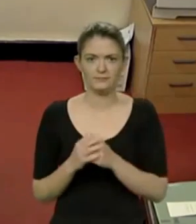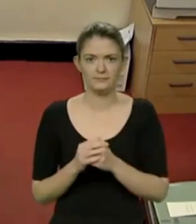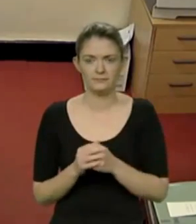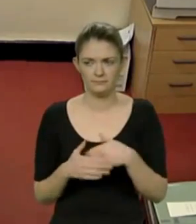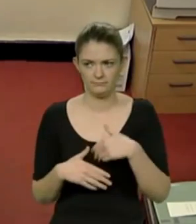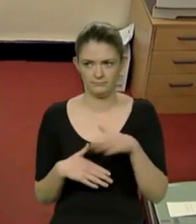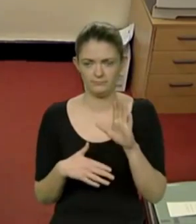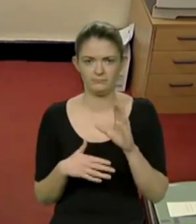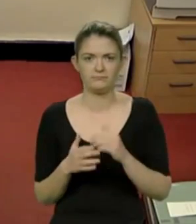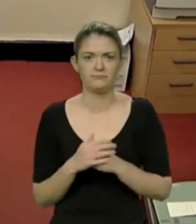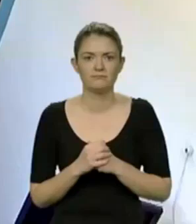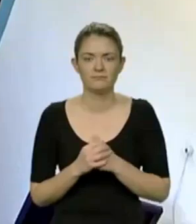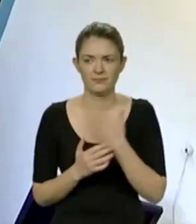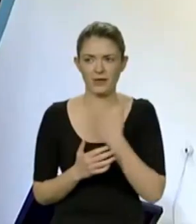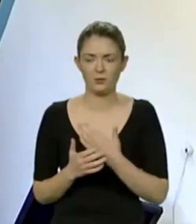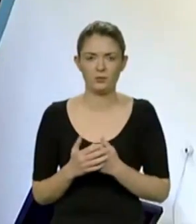you. Clef P.